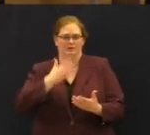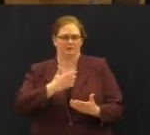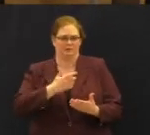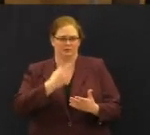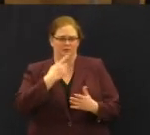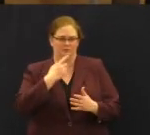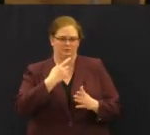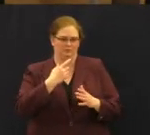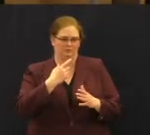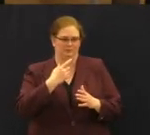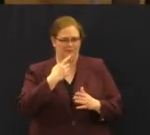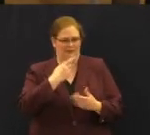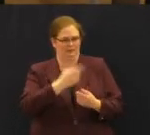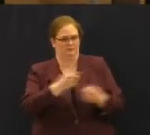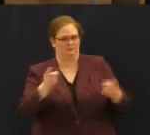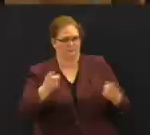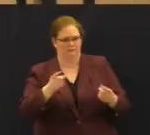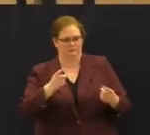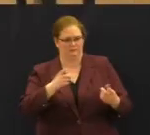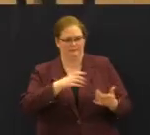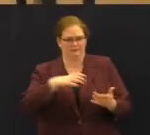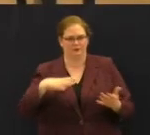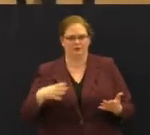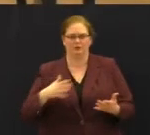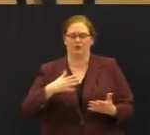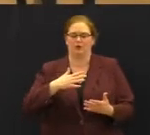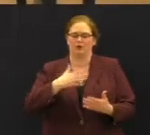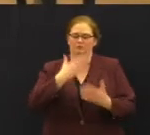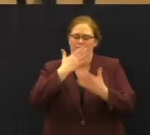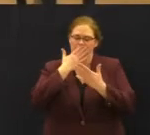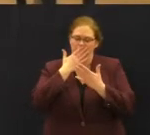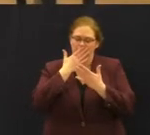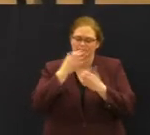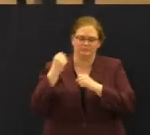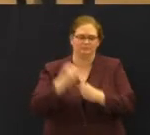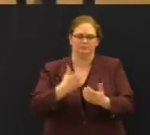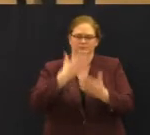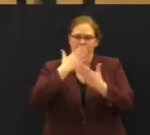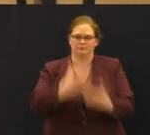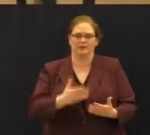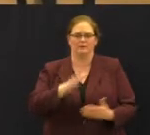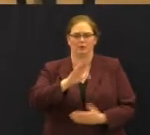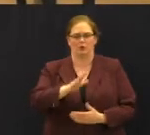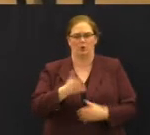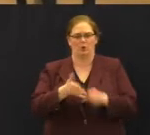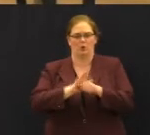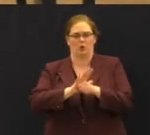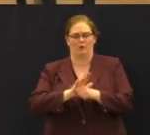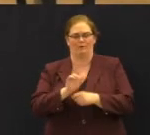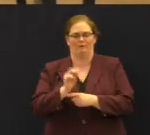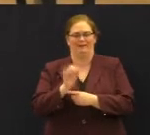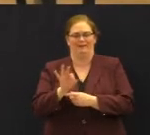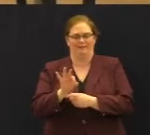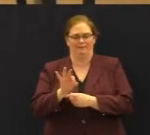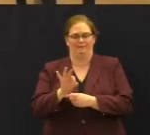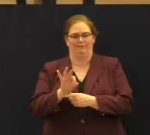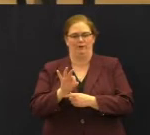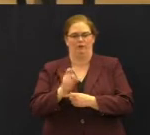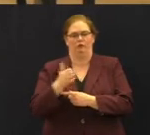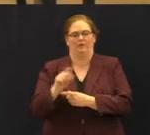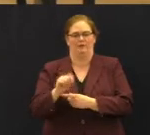you, Commissioners, our heartfelt thanks for your COVID relief grants to our small